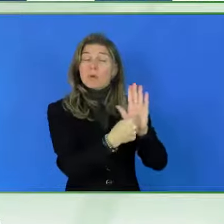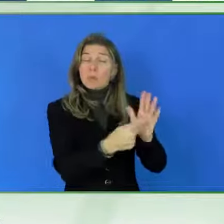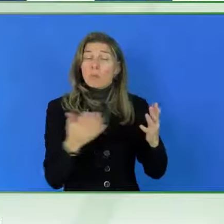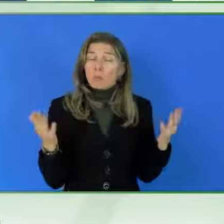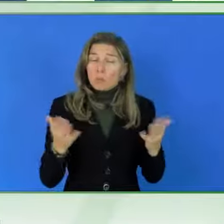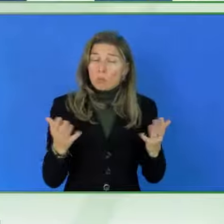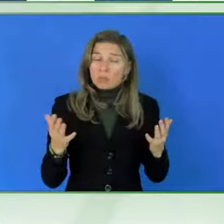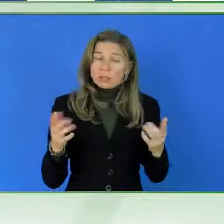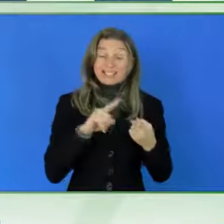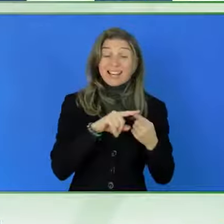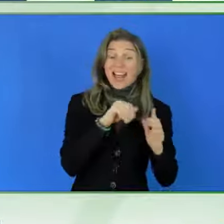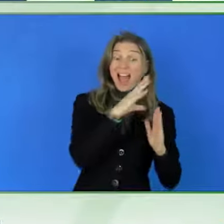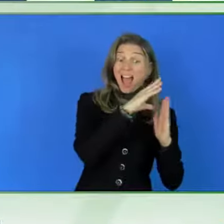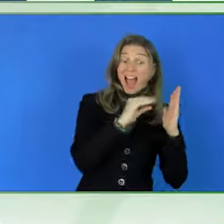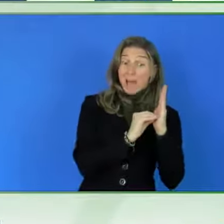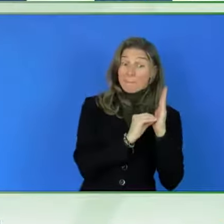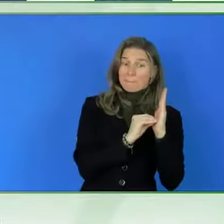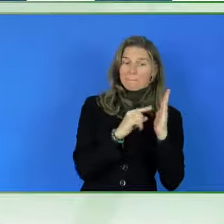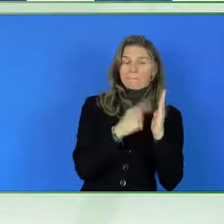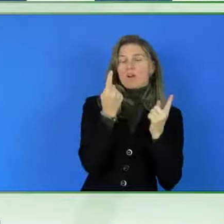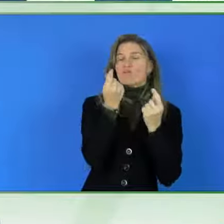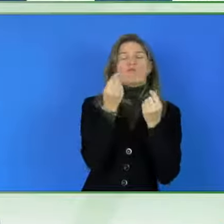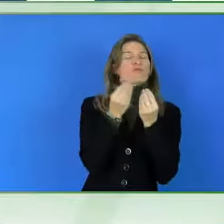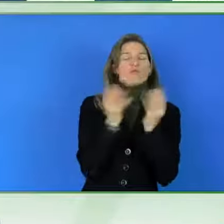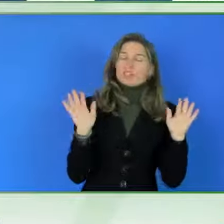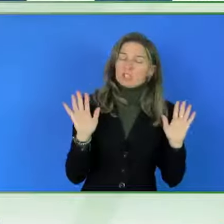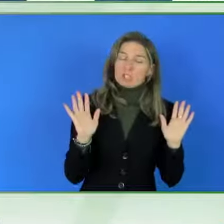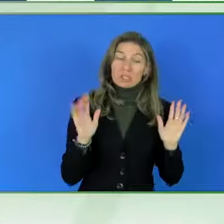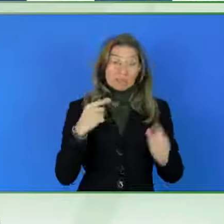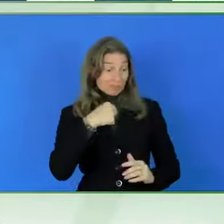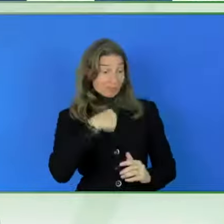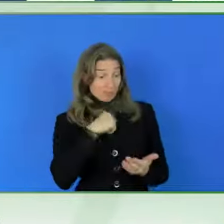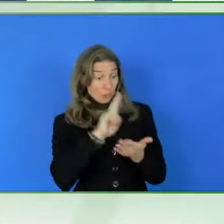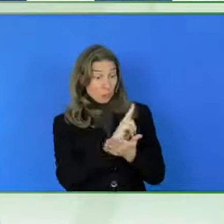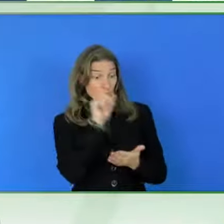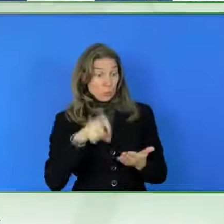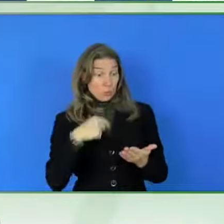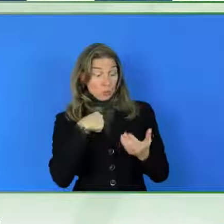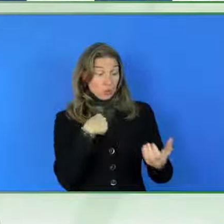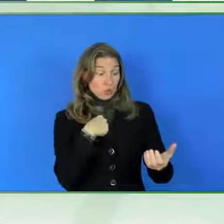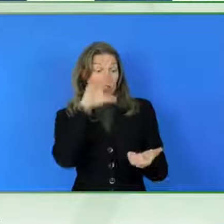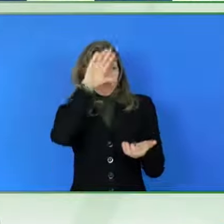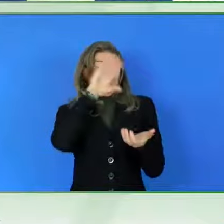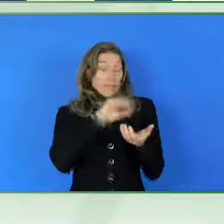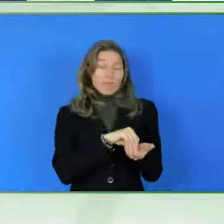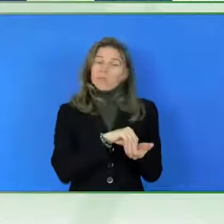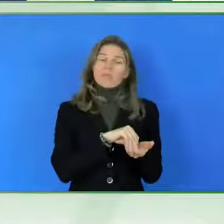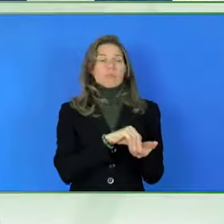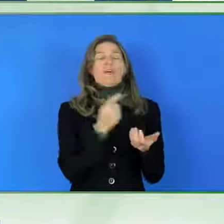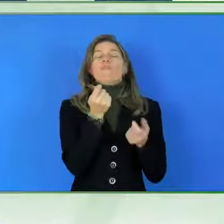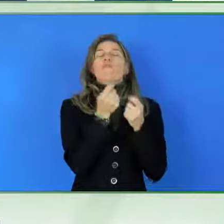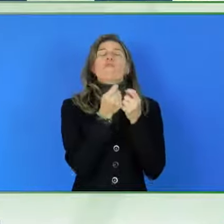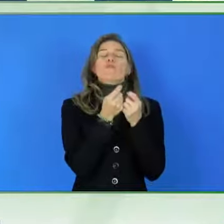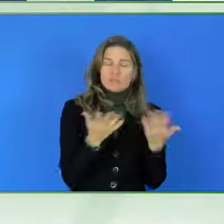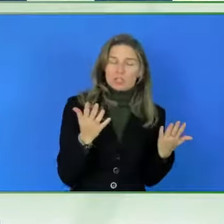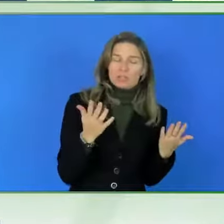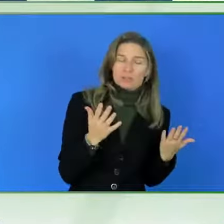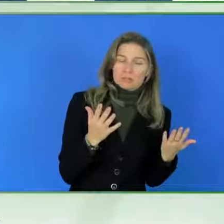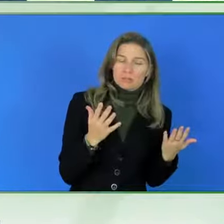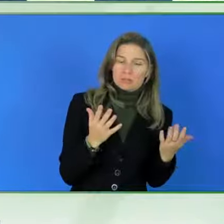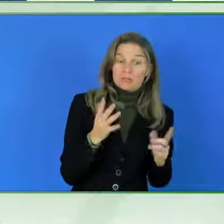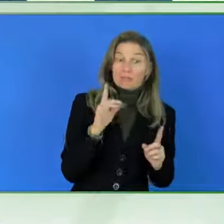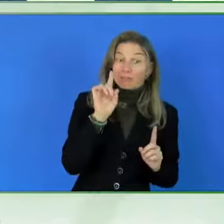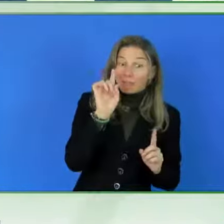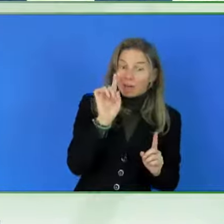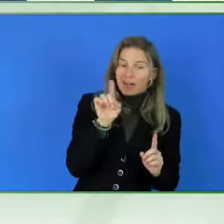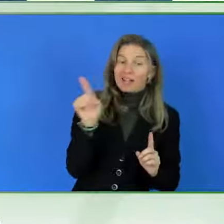We don't want to charge it. We don't want to charge the user at all for it. However, so that means our customers are the